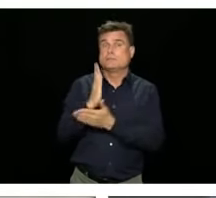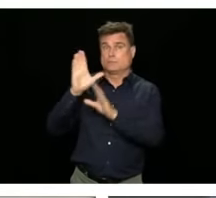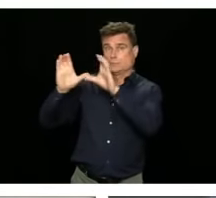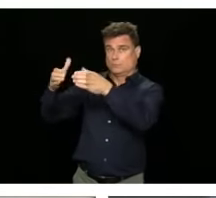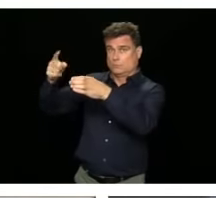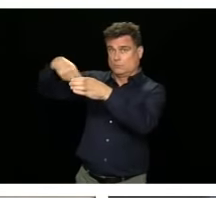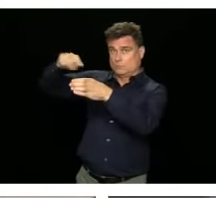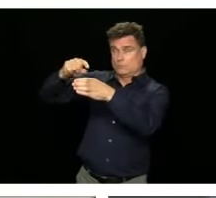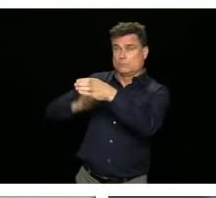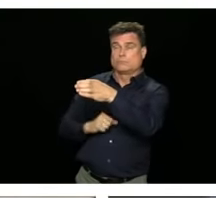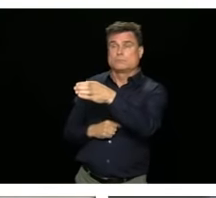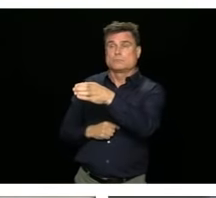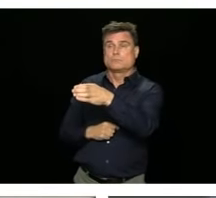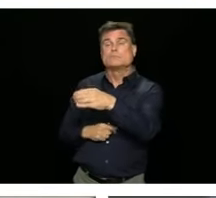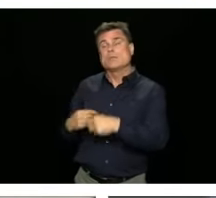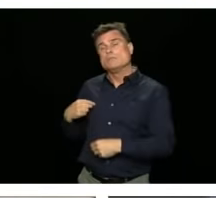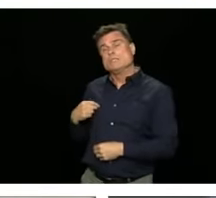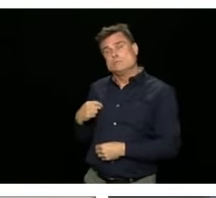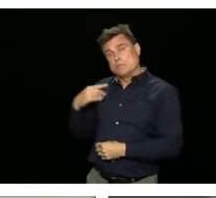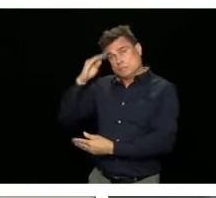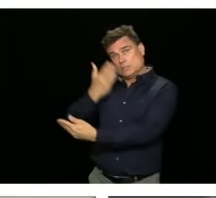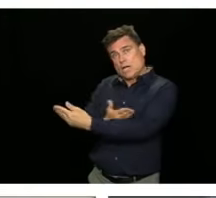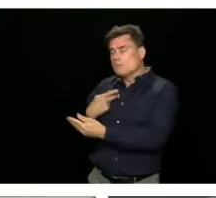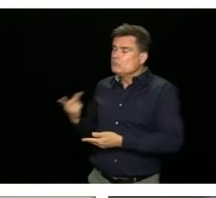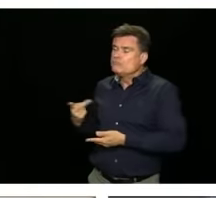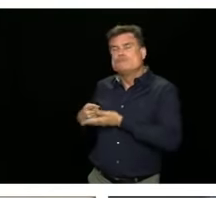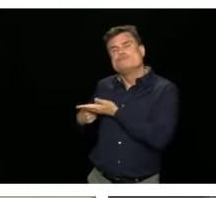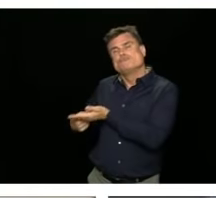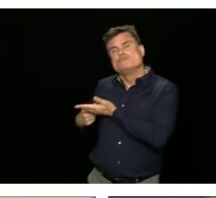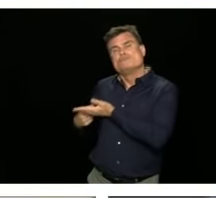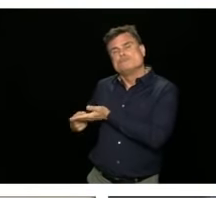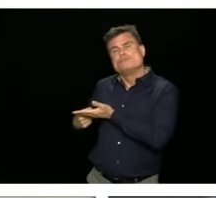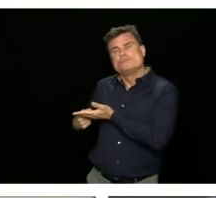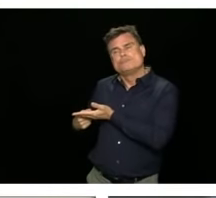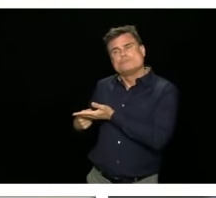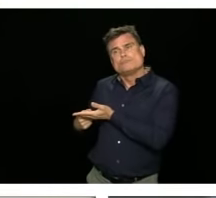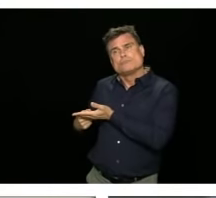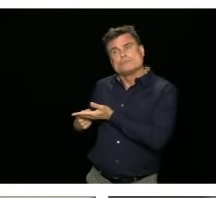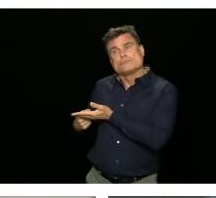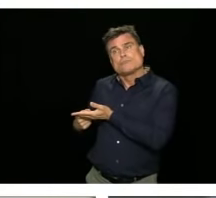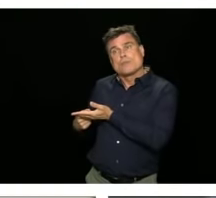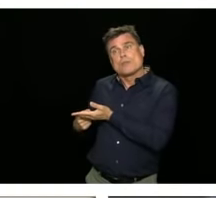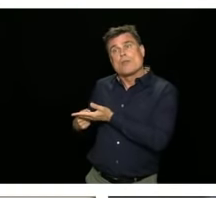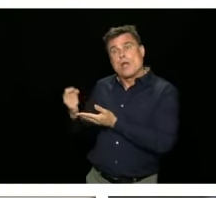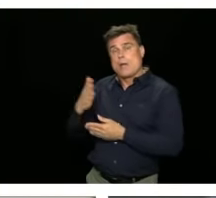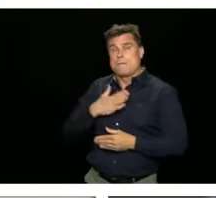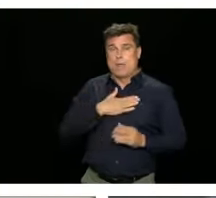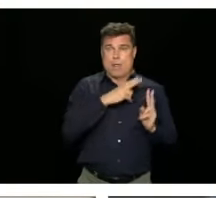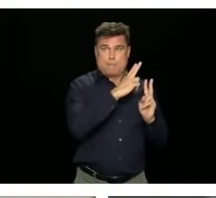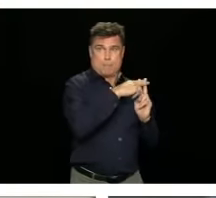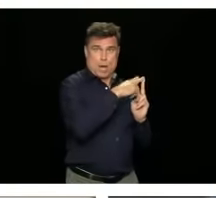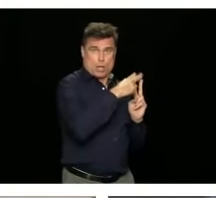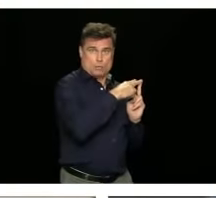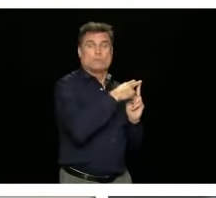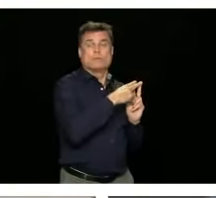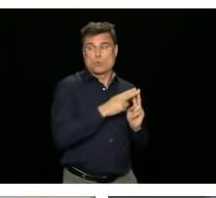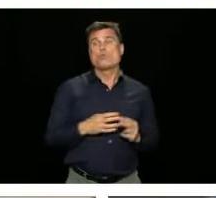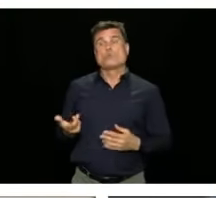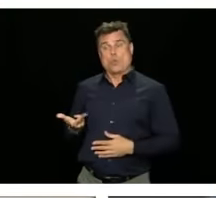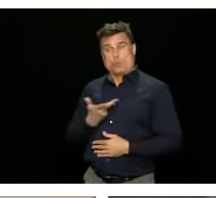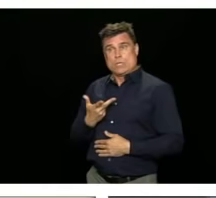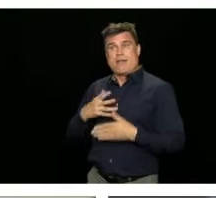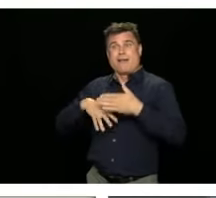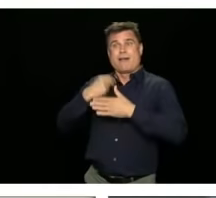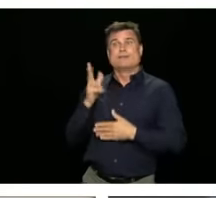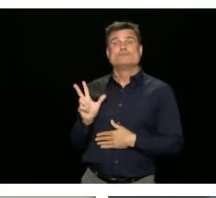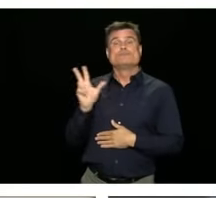partner said to him, "What did you learn?" And he said, "You know, I didn't know that there was slavery in Canada." And I thought to